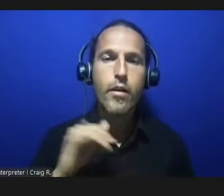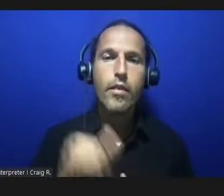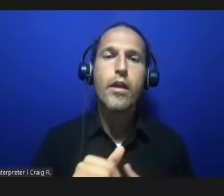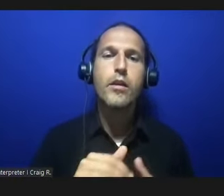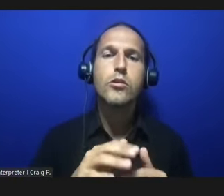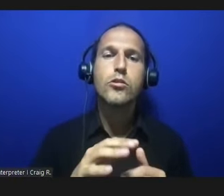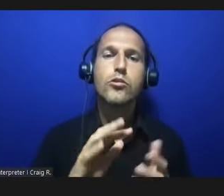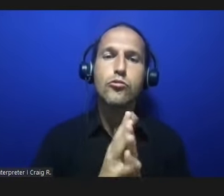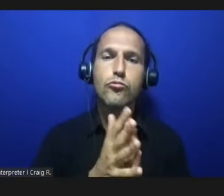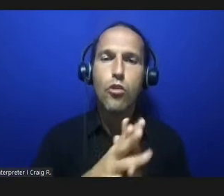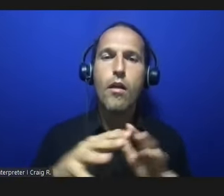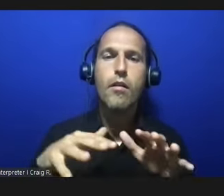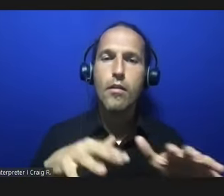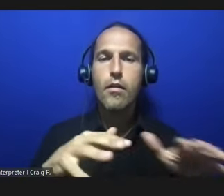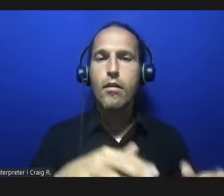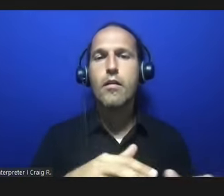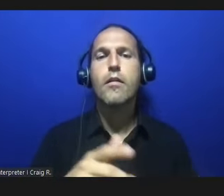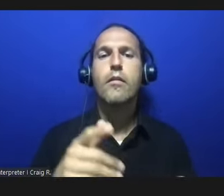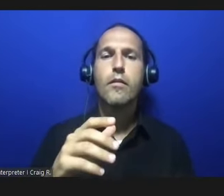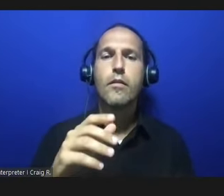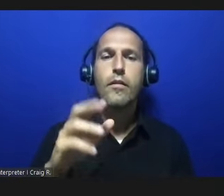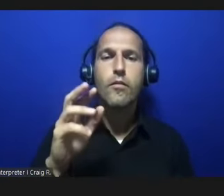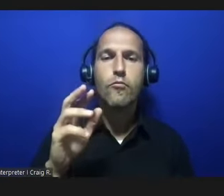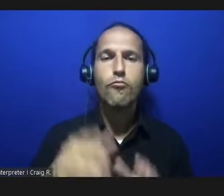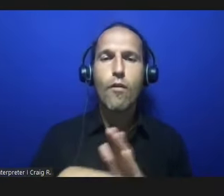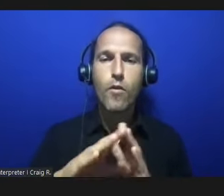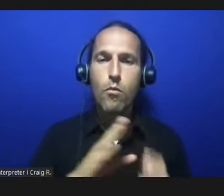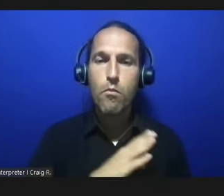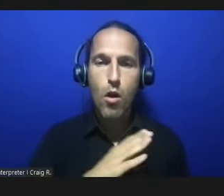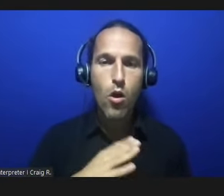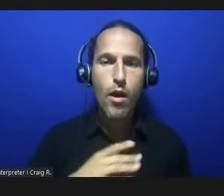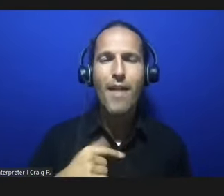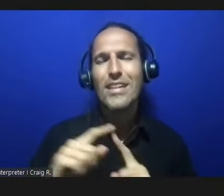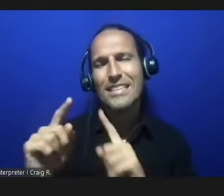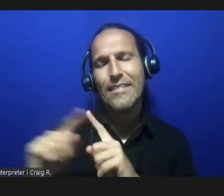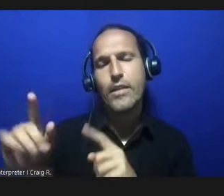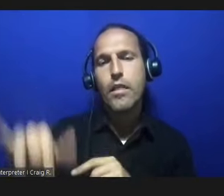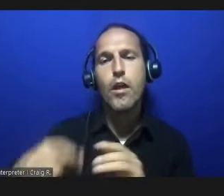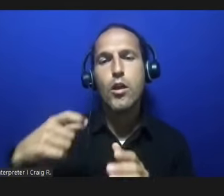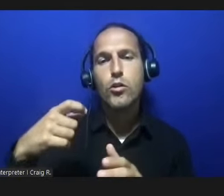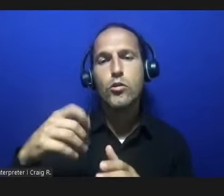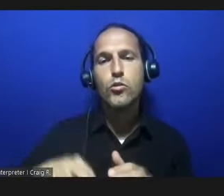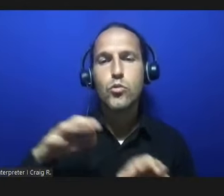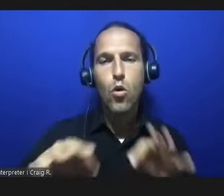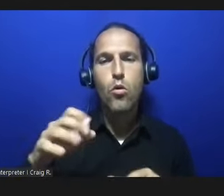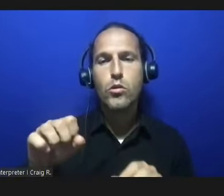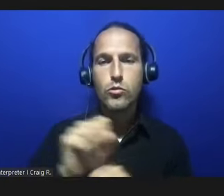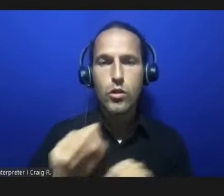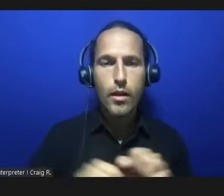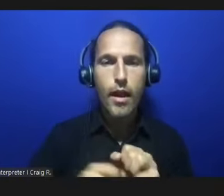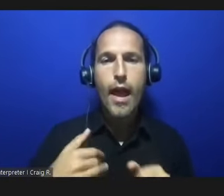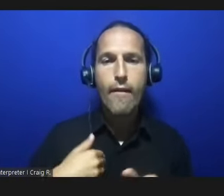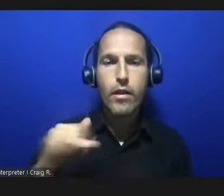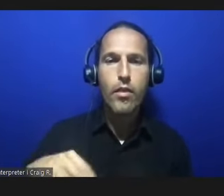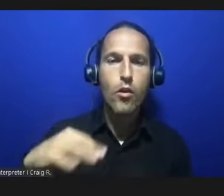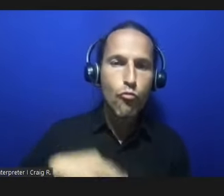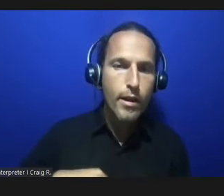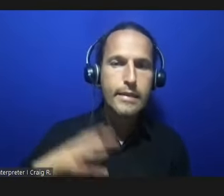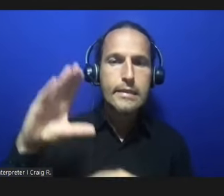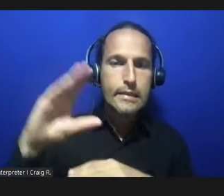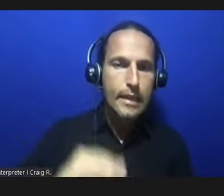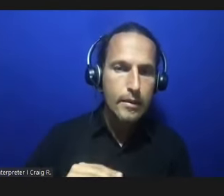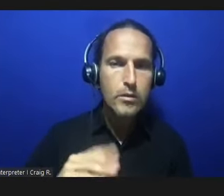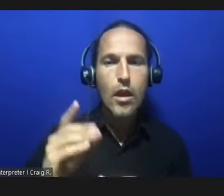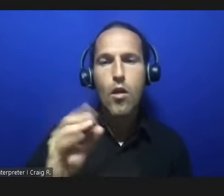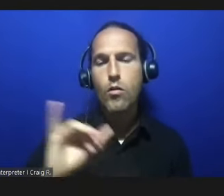Board that would be tasked with recommending to the TBTA board the toll structure, including but not limited to a plan for credits, discounts, and/or